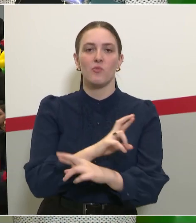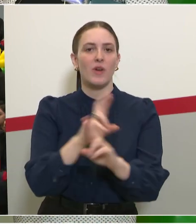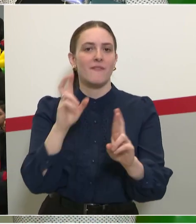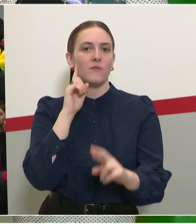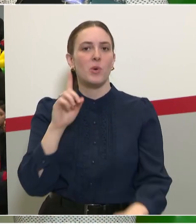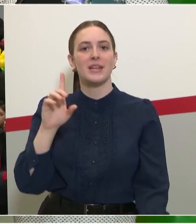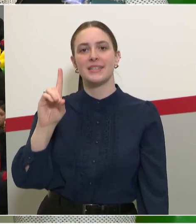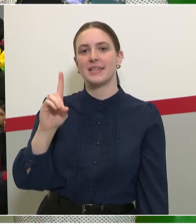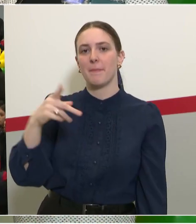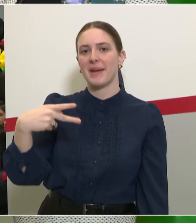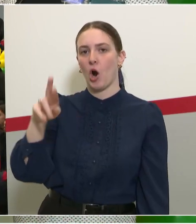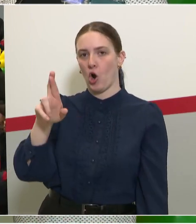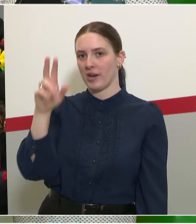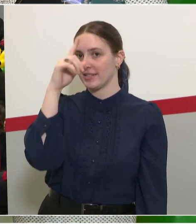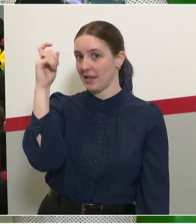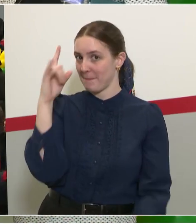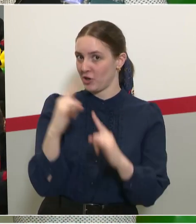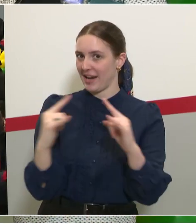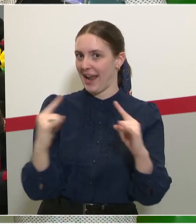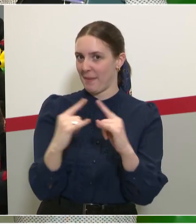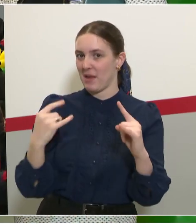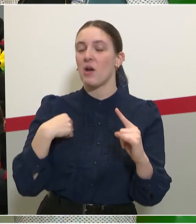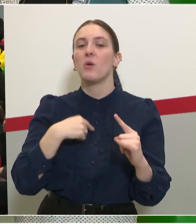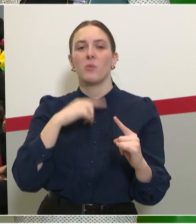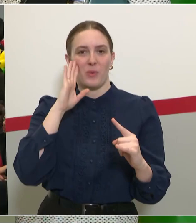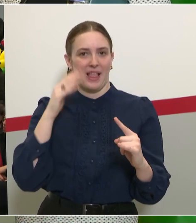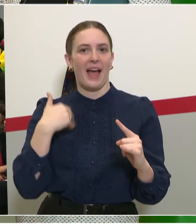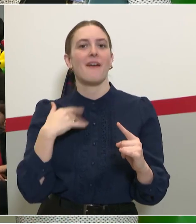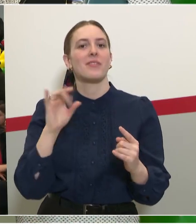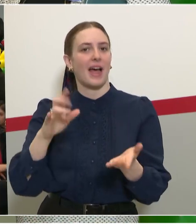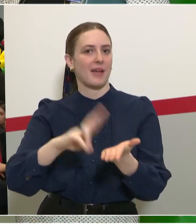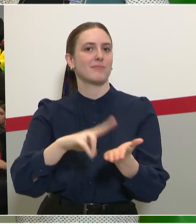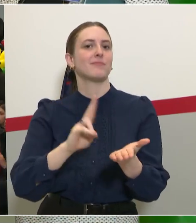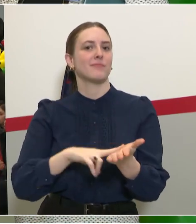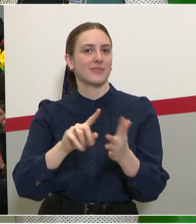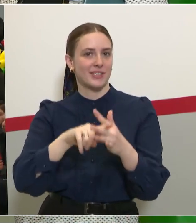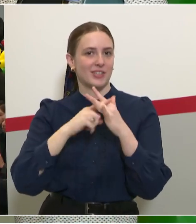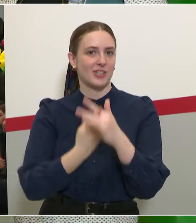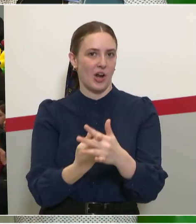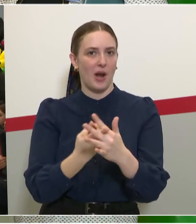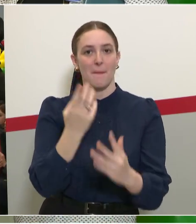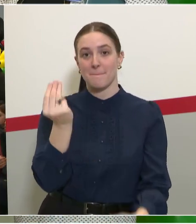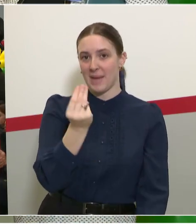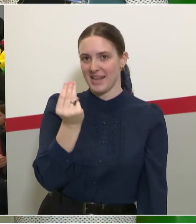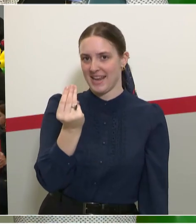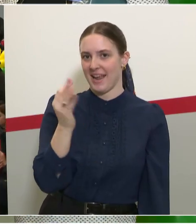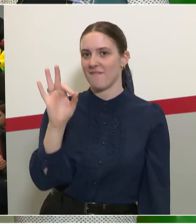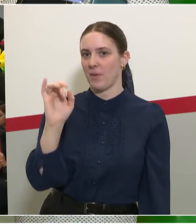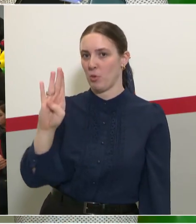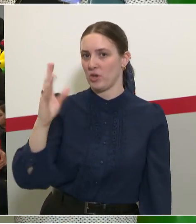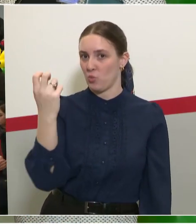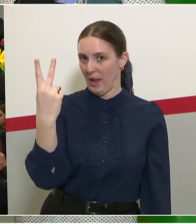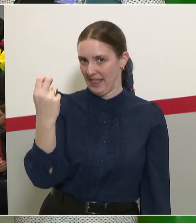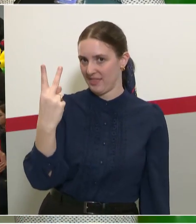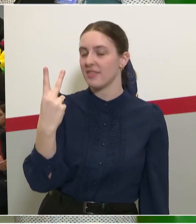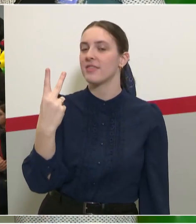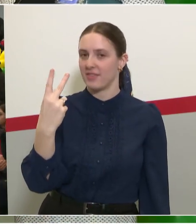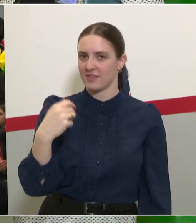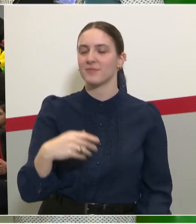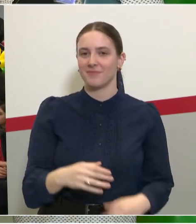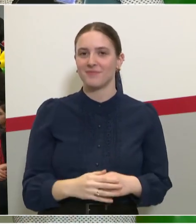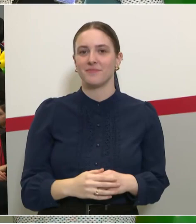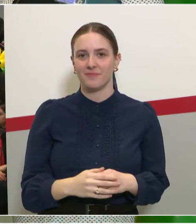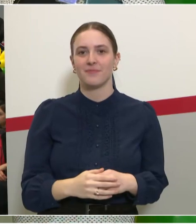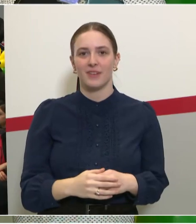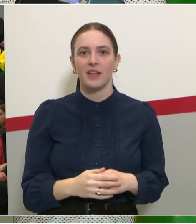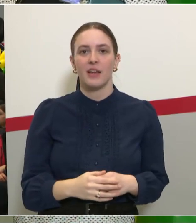camp. We will have that sign up launching on Monday, February 12th. It